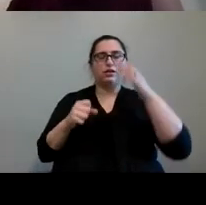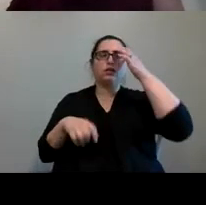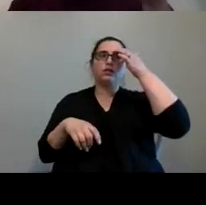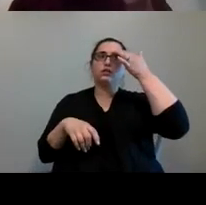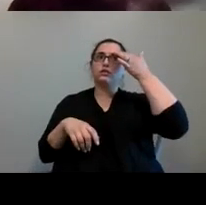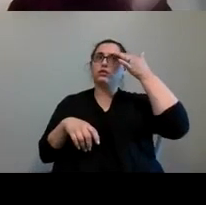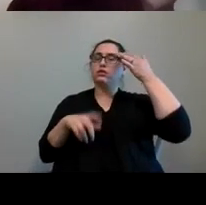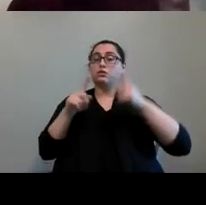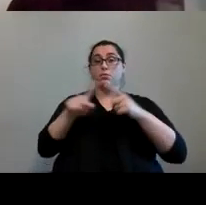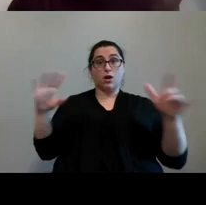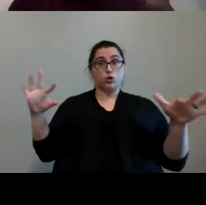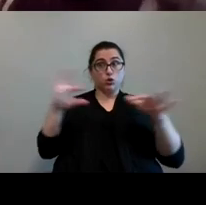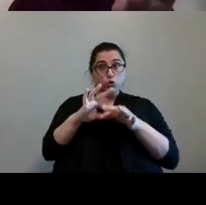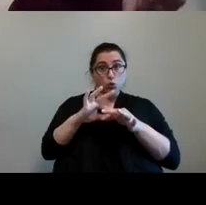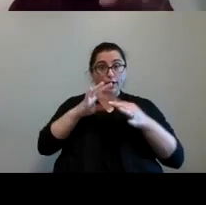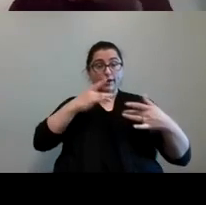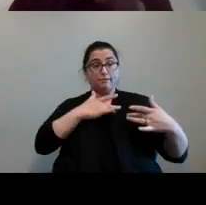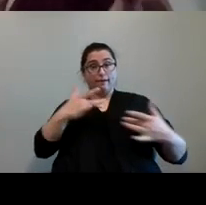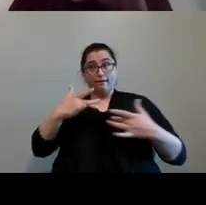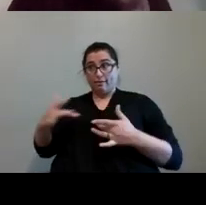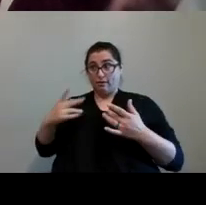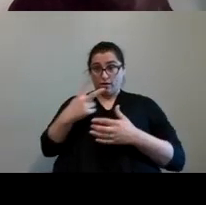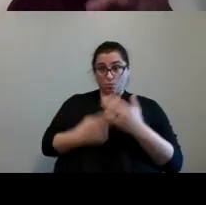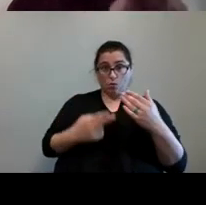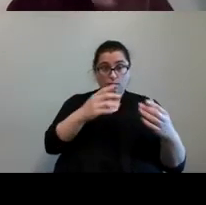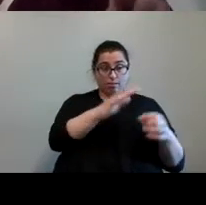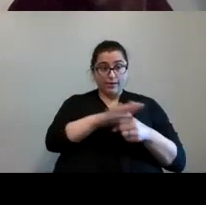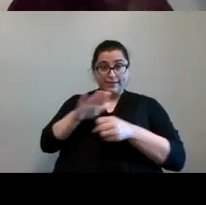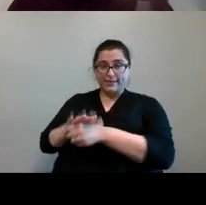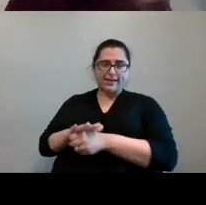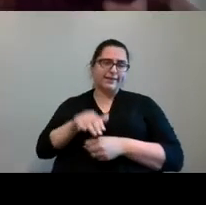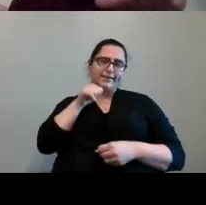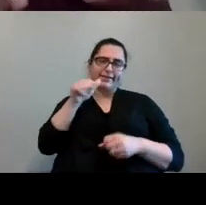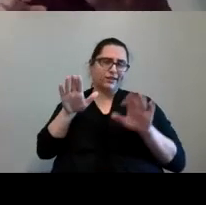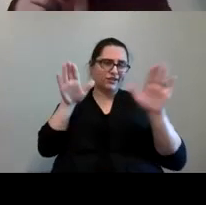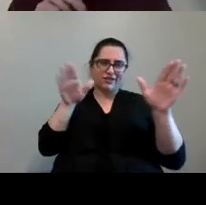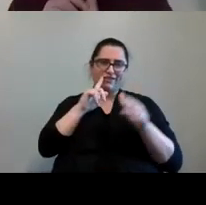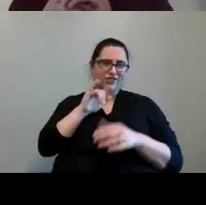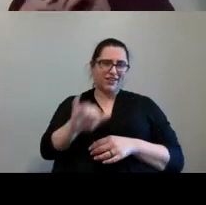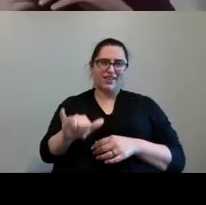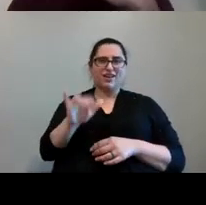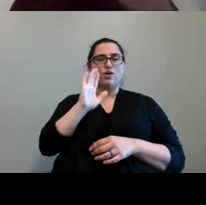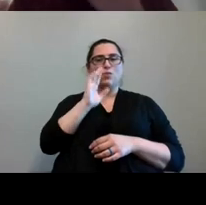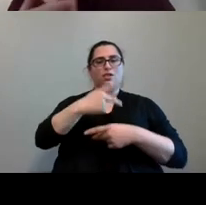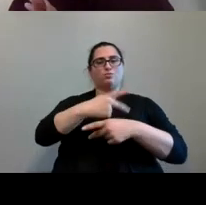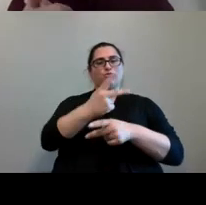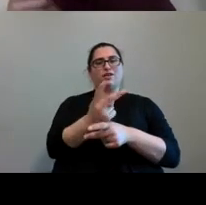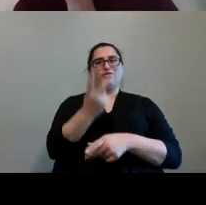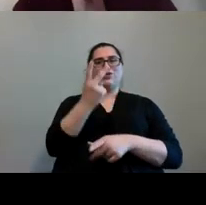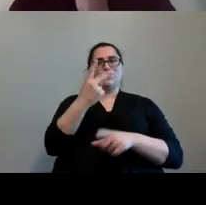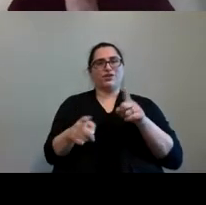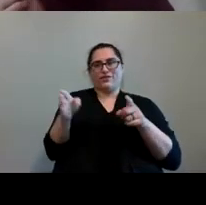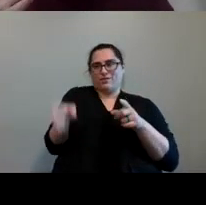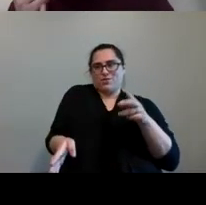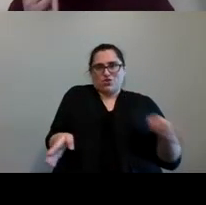the joint likelihood of those 2 sites. Like it'll be like a product of 2 marginals basically. So whether or not that's like a